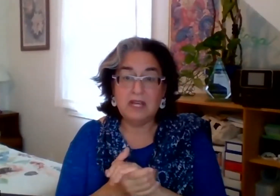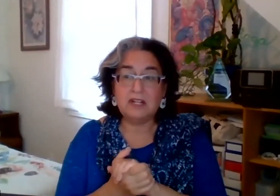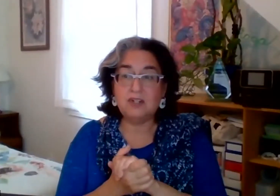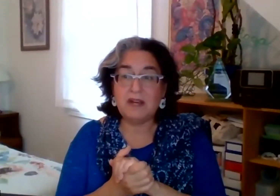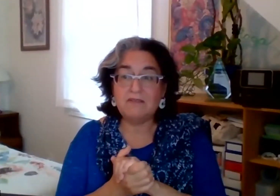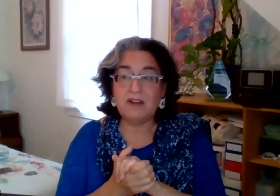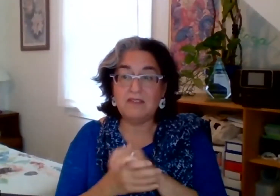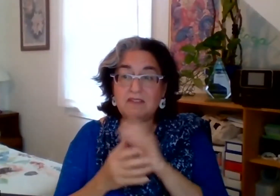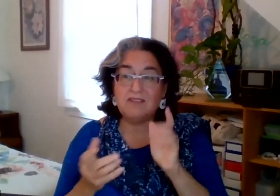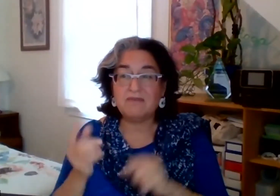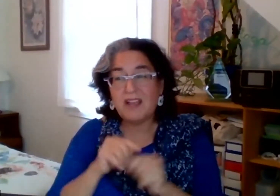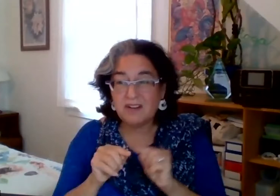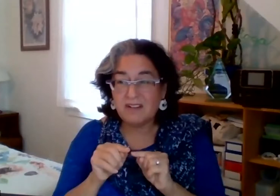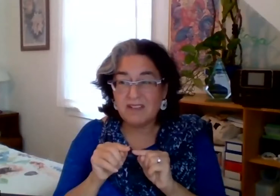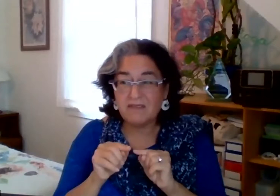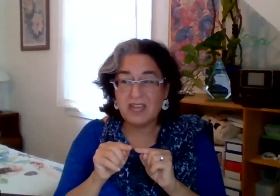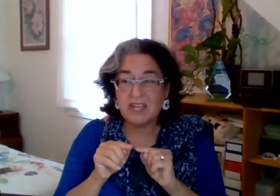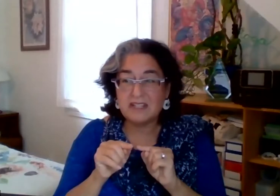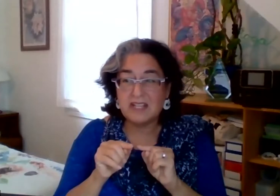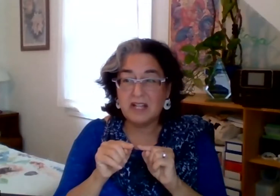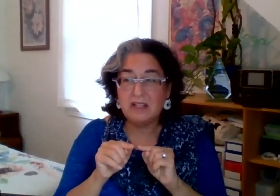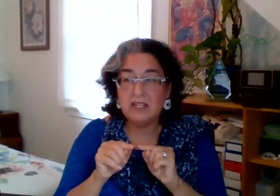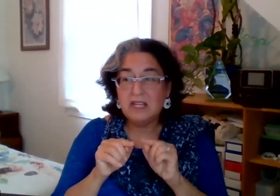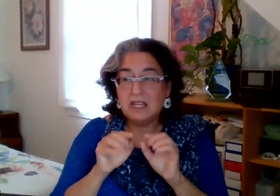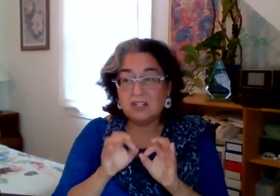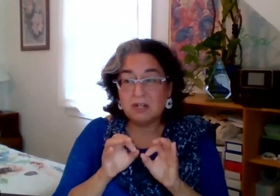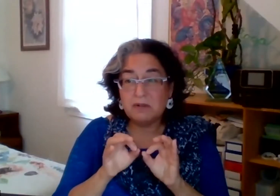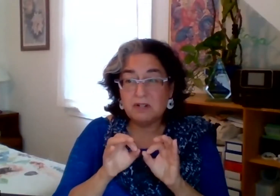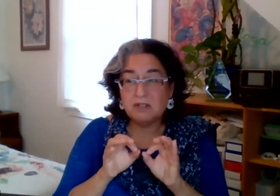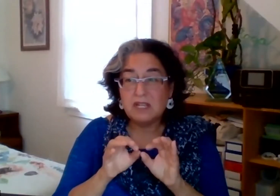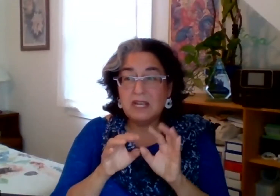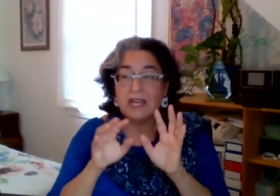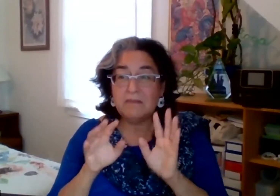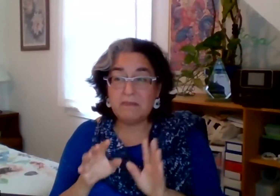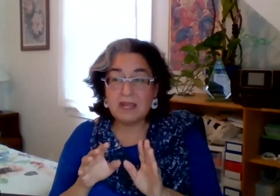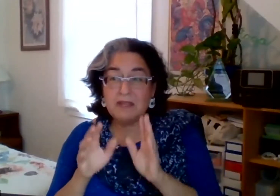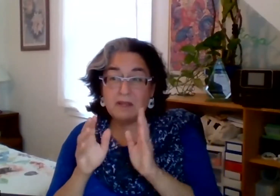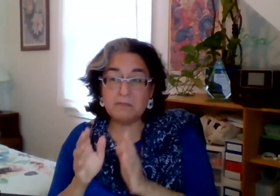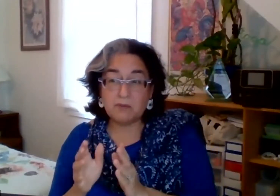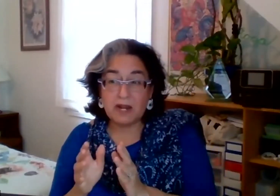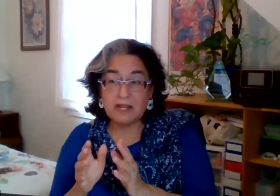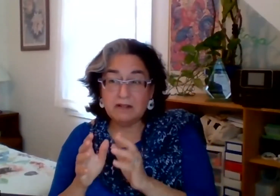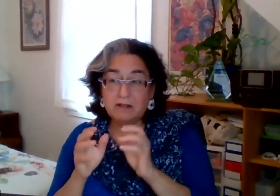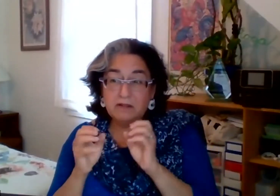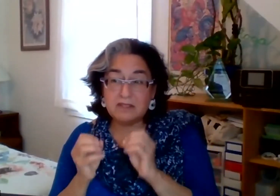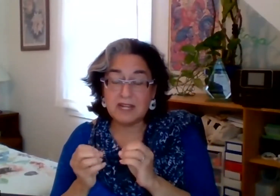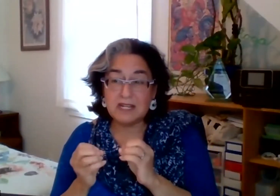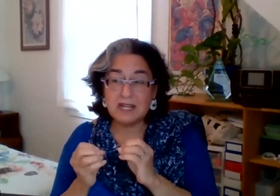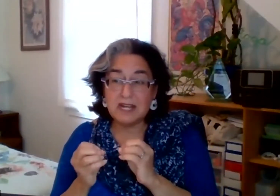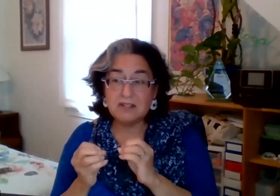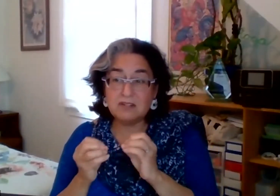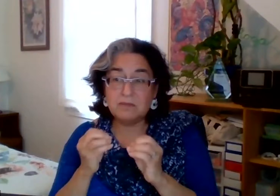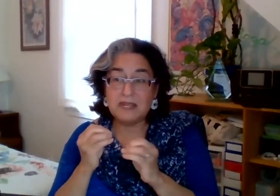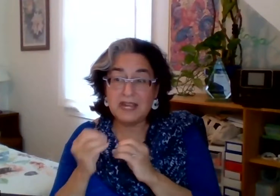do. Because you might find that they'd rather have the ASL interpreters, and maybe the Braille